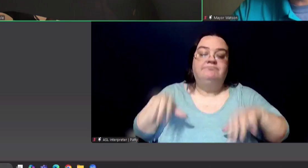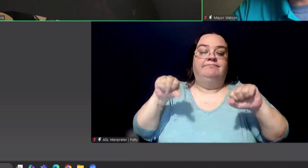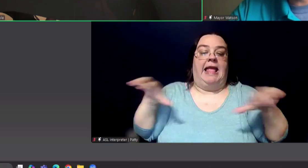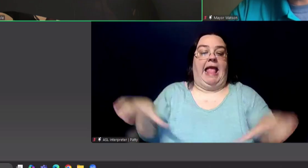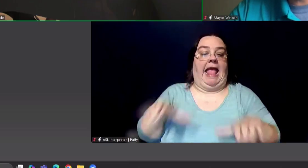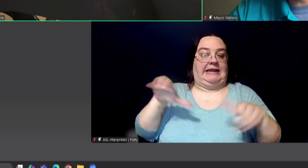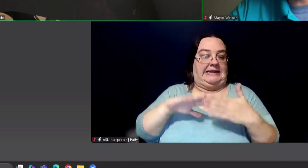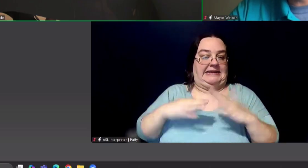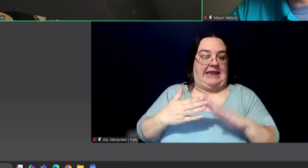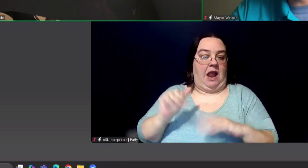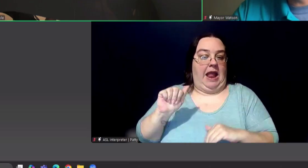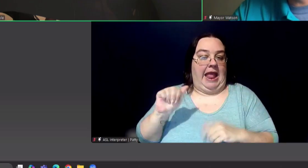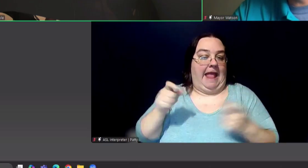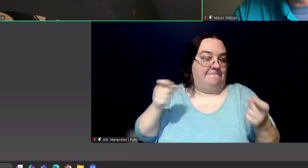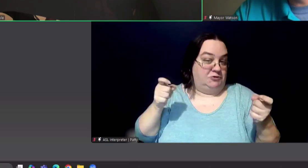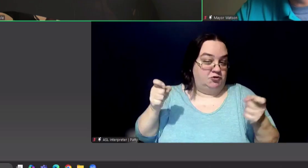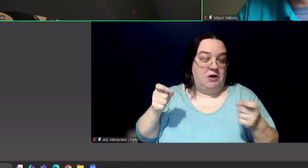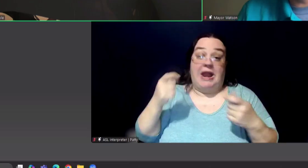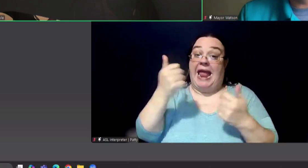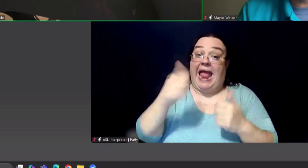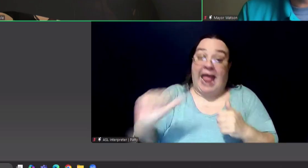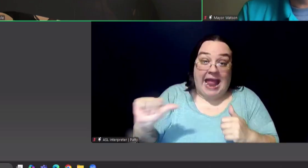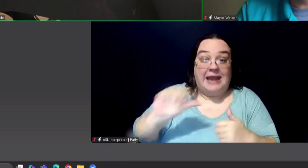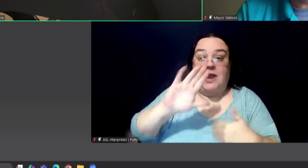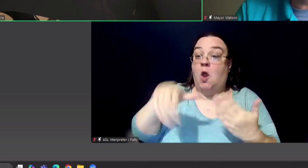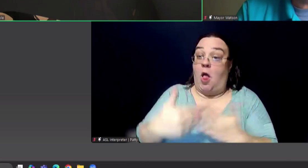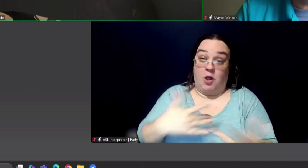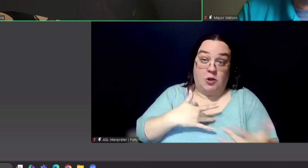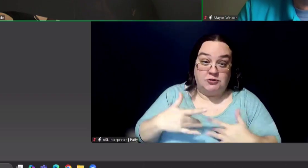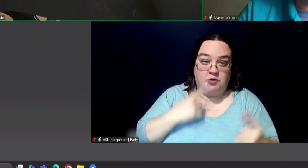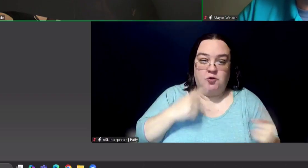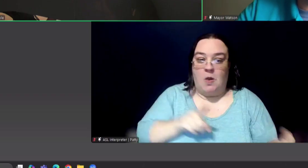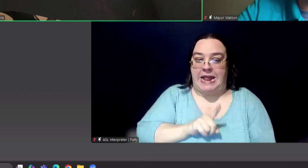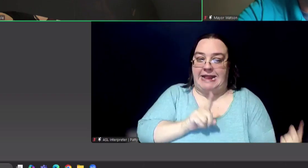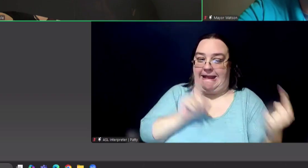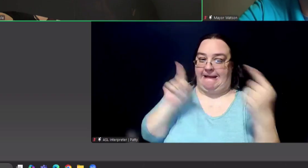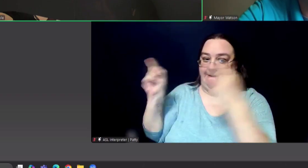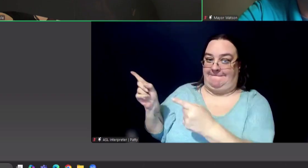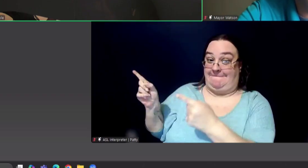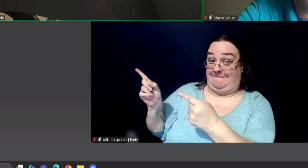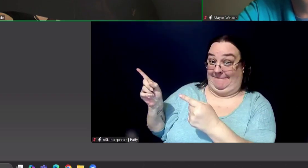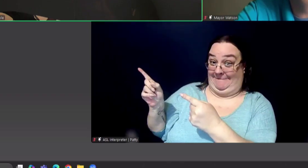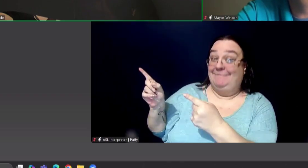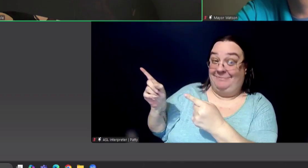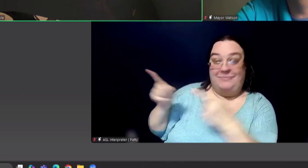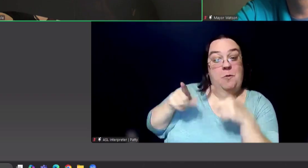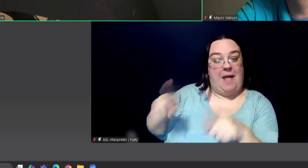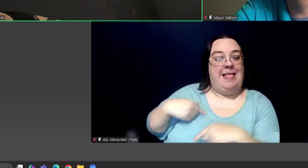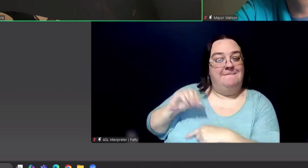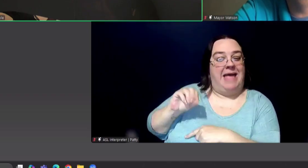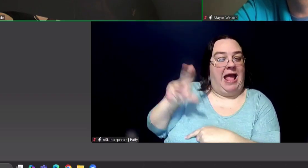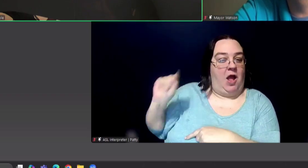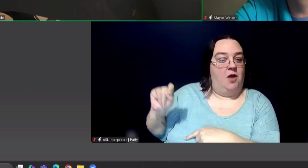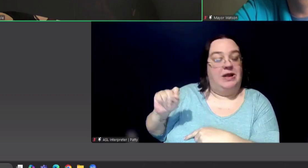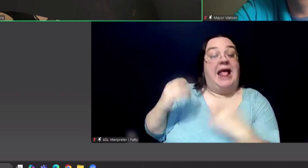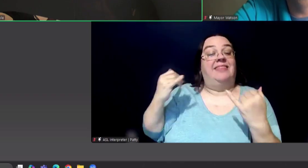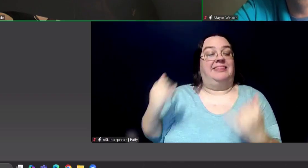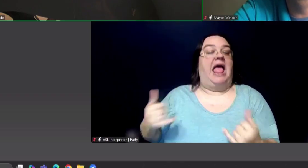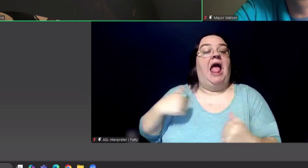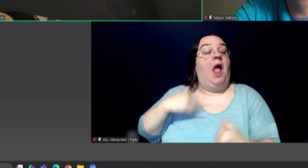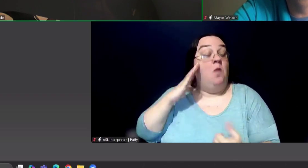any and all of your concerns to Chief Morris, okay? And at this point, I will address some of your